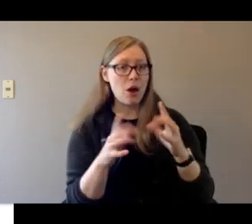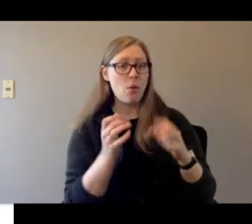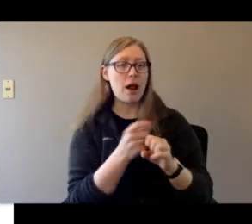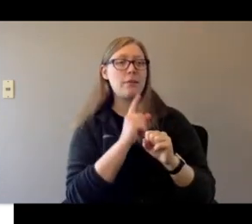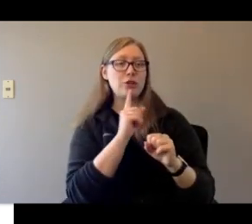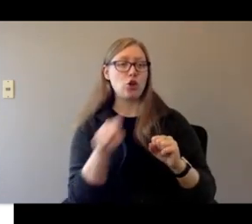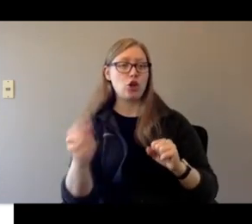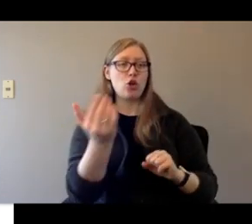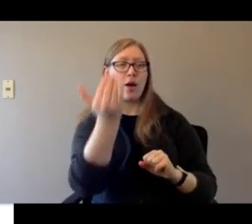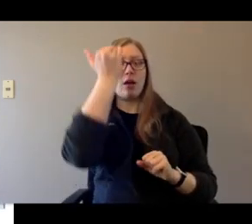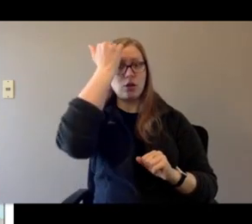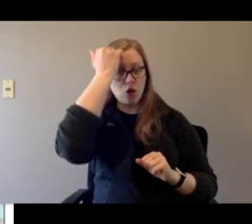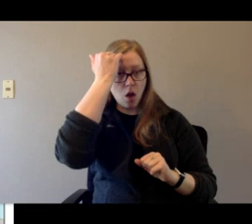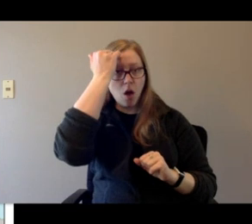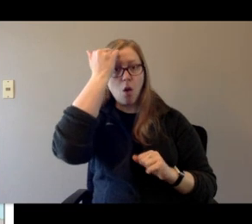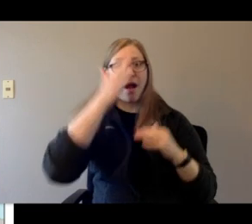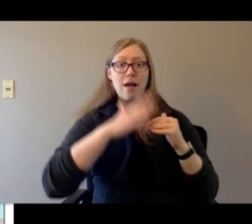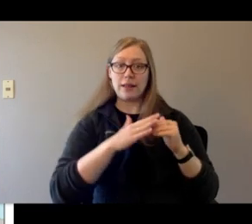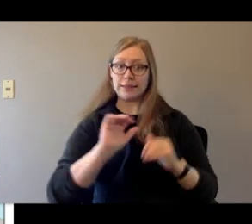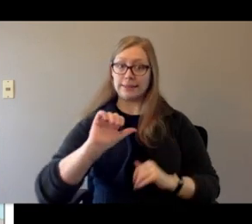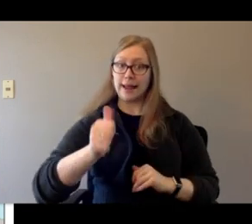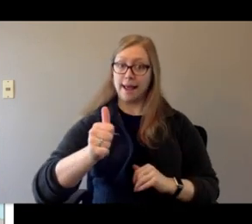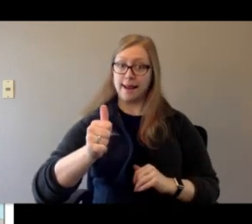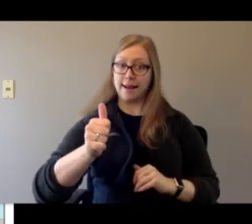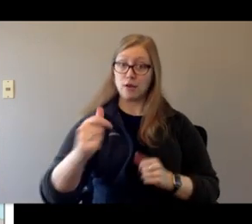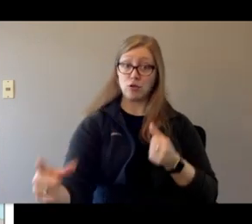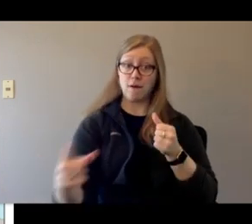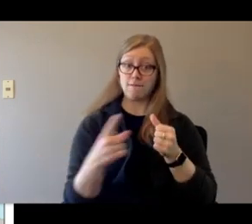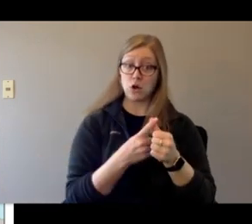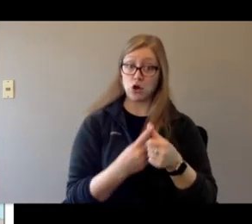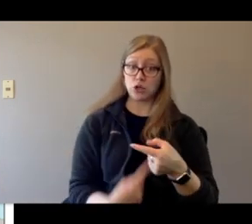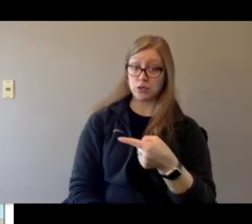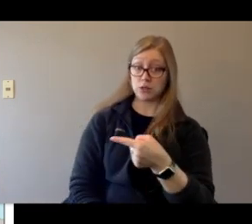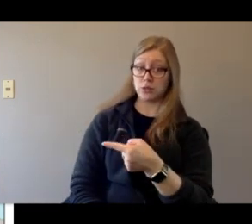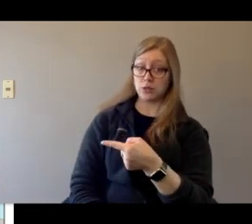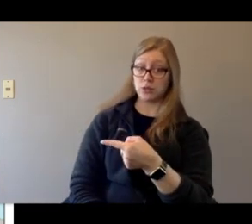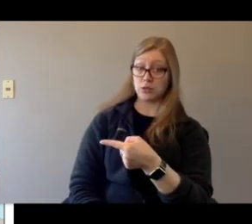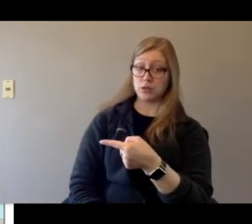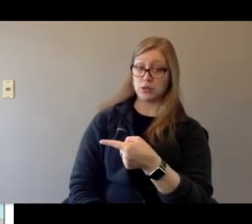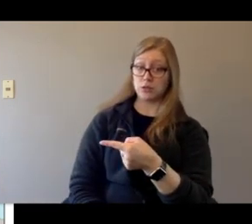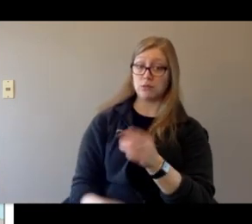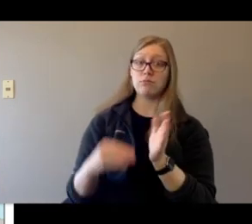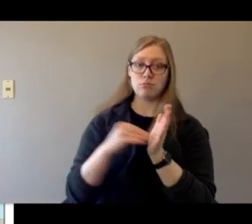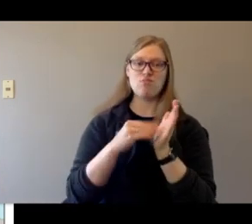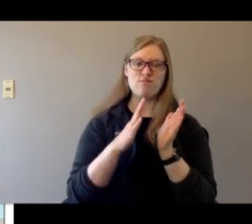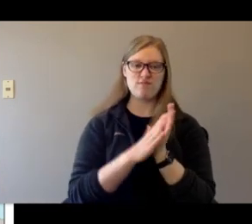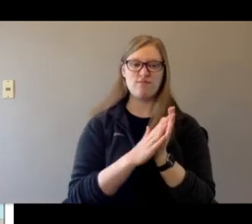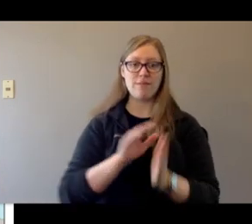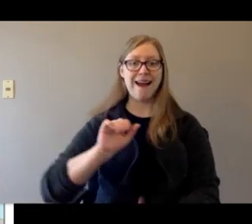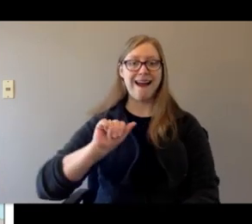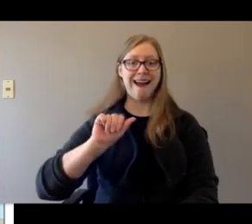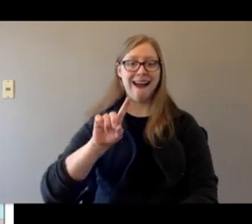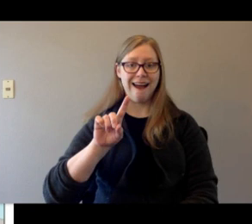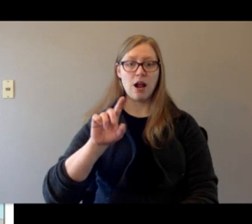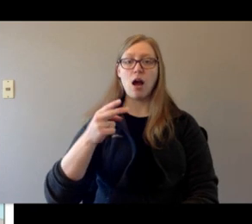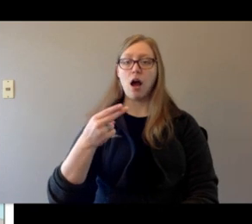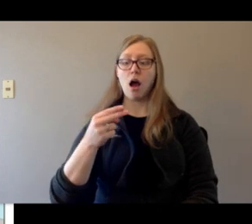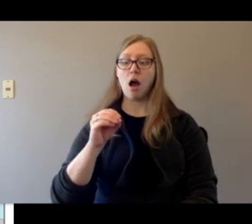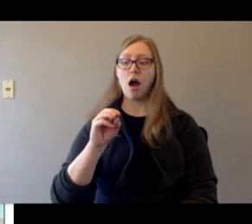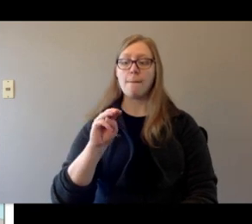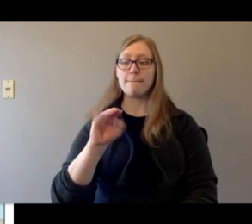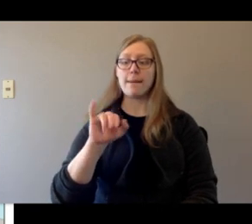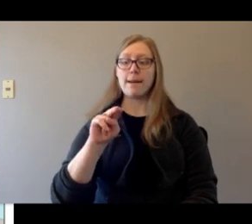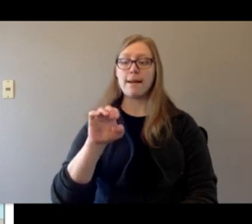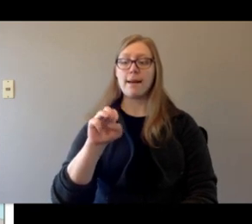10. So here's the first one that you should write down. It's called ad hominem. And this